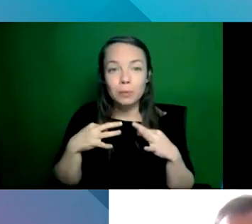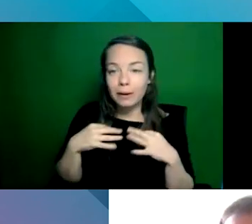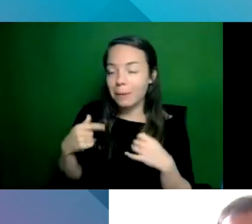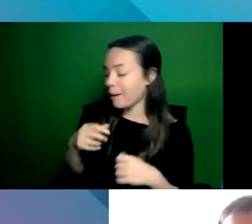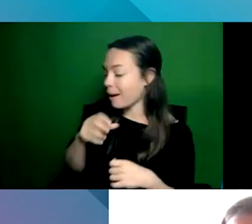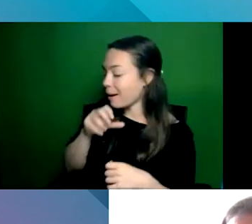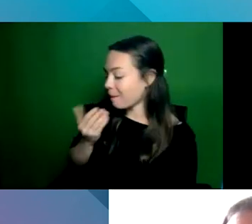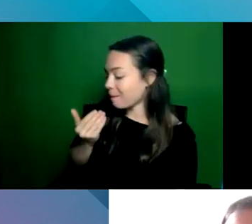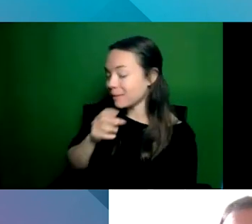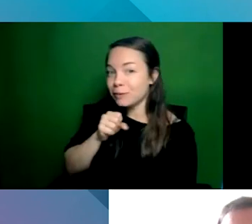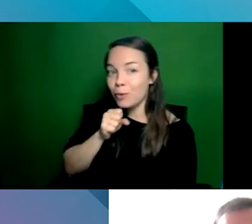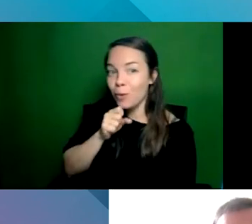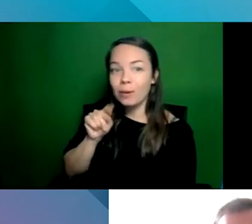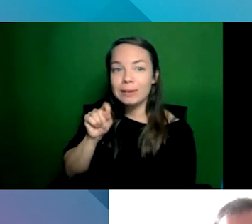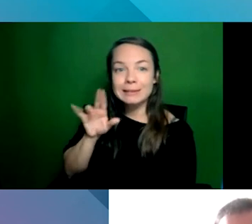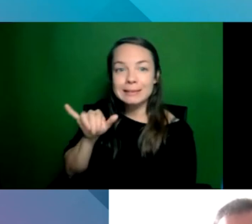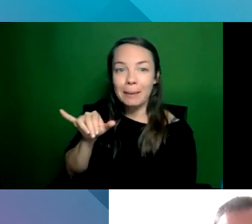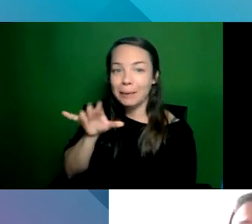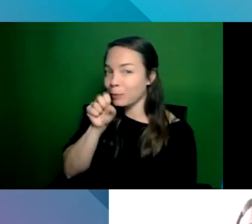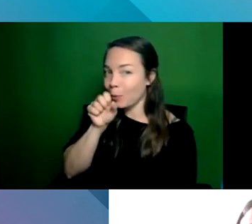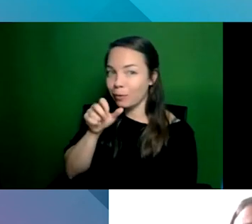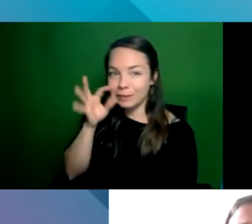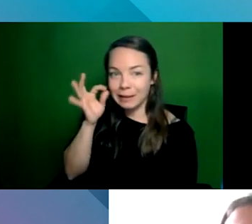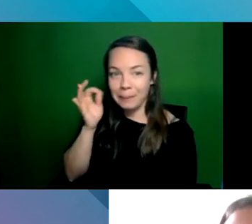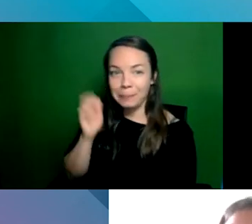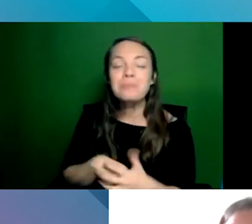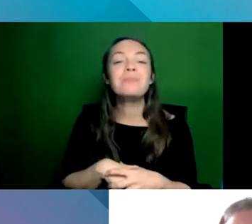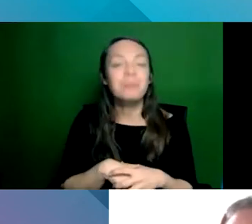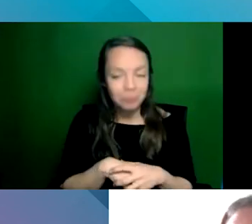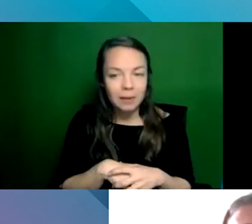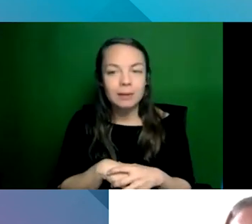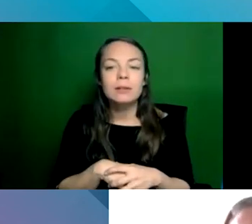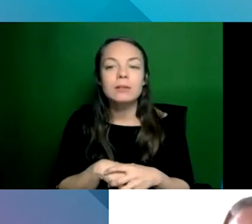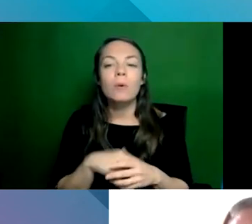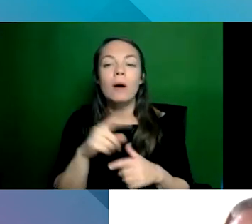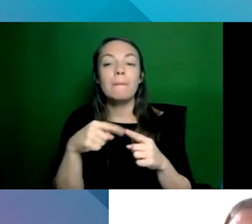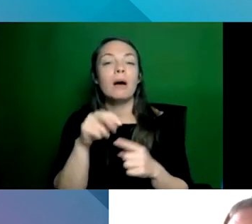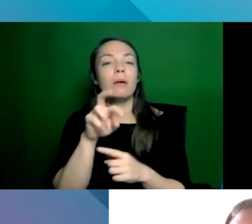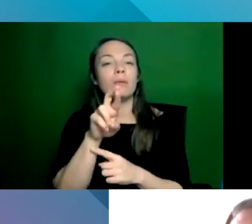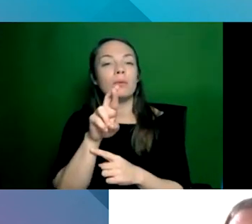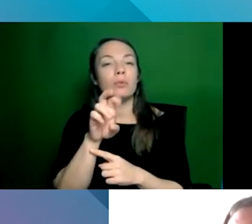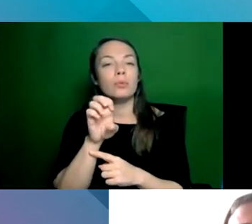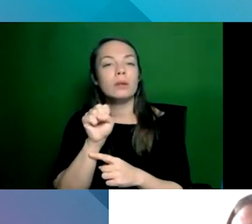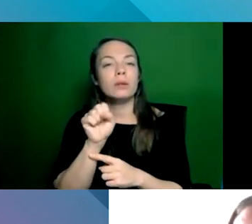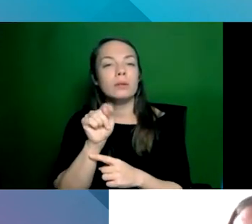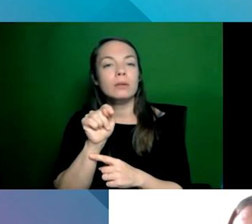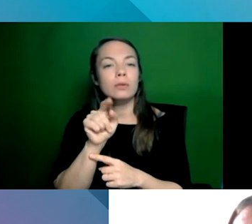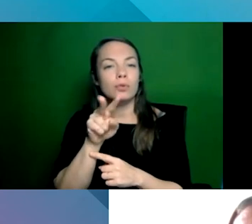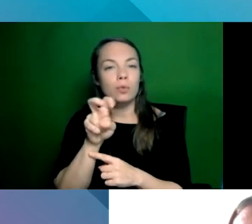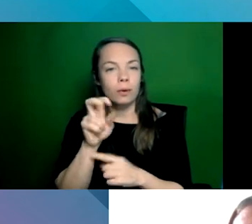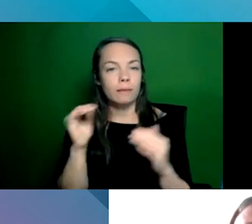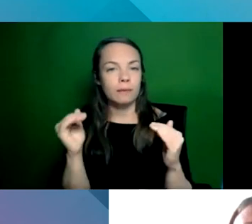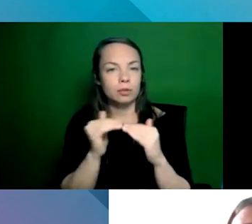15-year-old orange tabby. And so to answer the question about restorative justice, right? And so also thinking about that